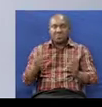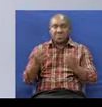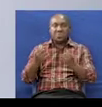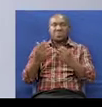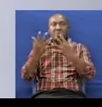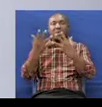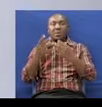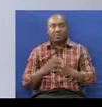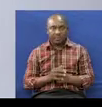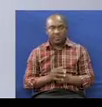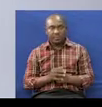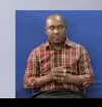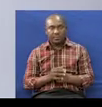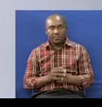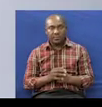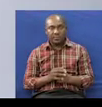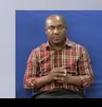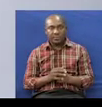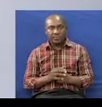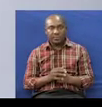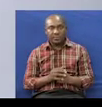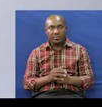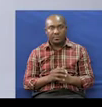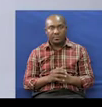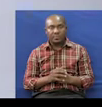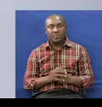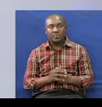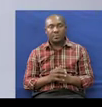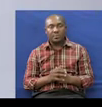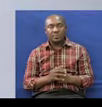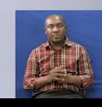and natural source of heat.